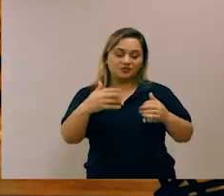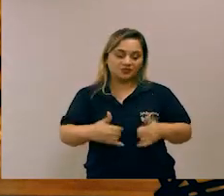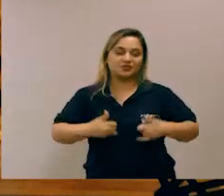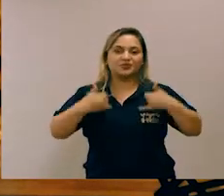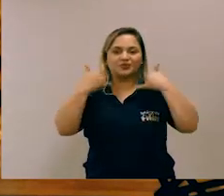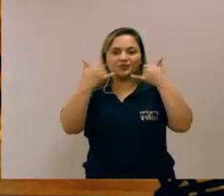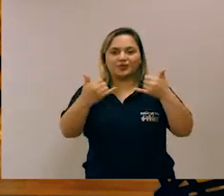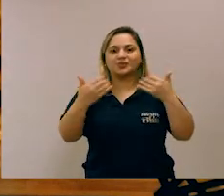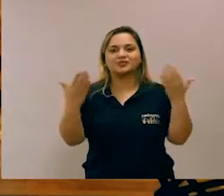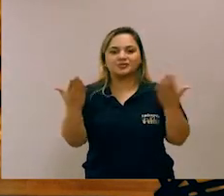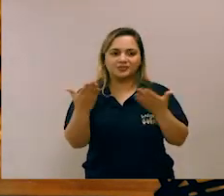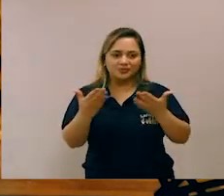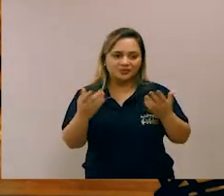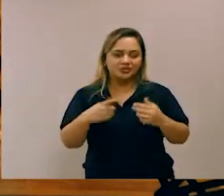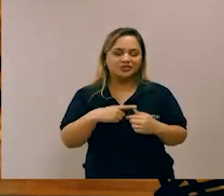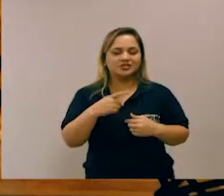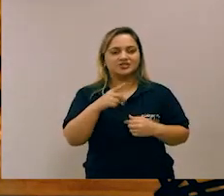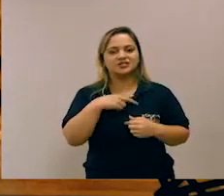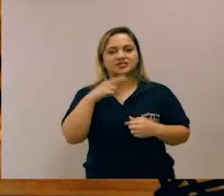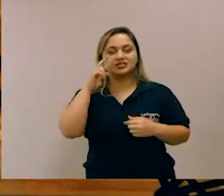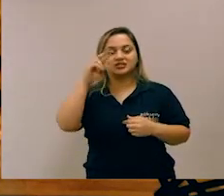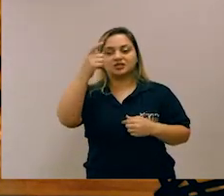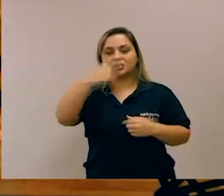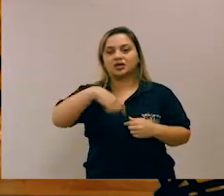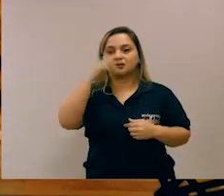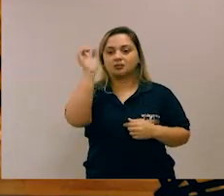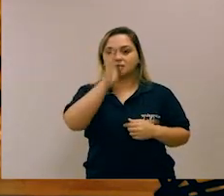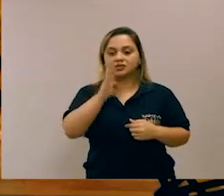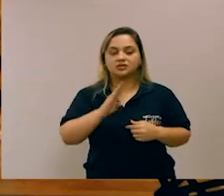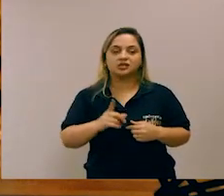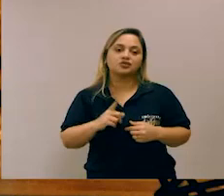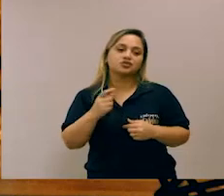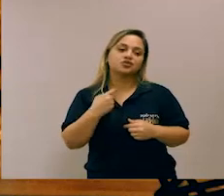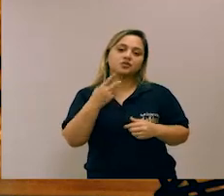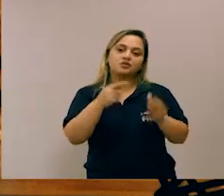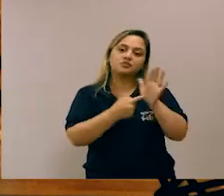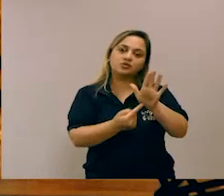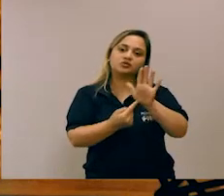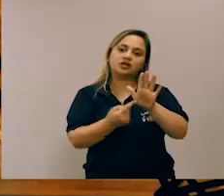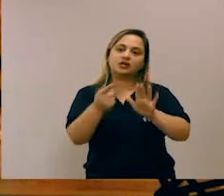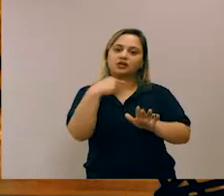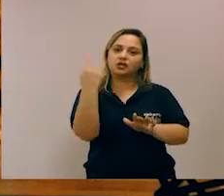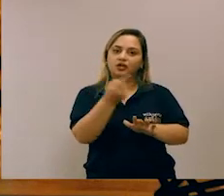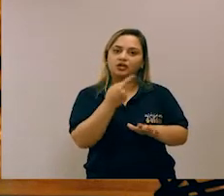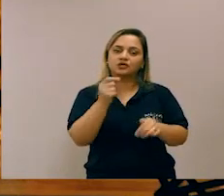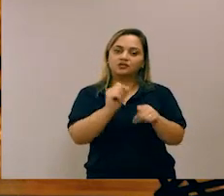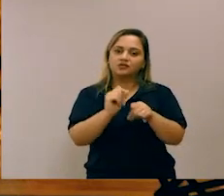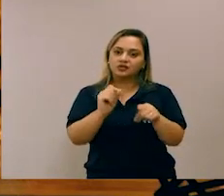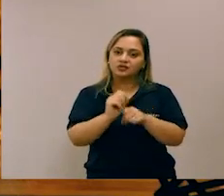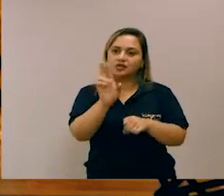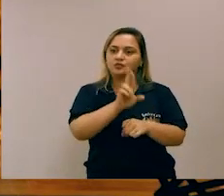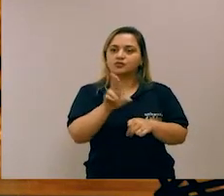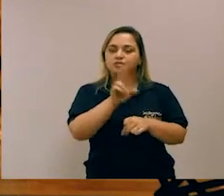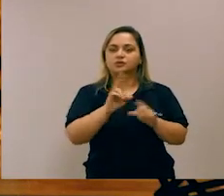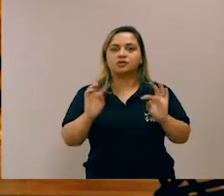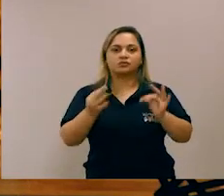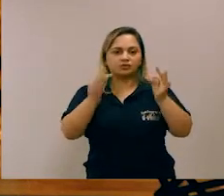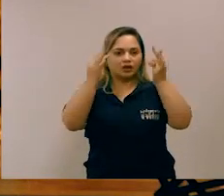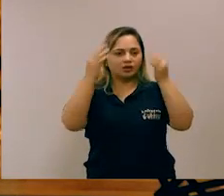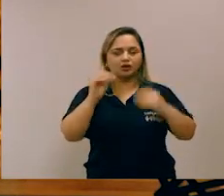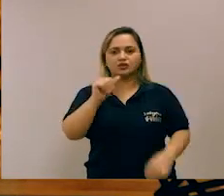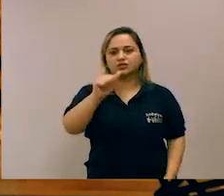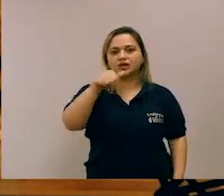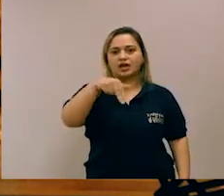Lieutenant and Colonel. The ones who are watching you are certainly more proud to be Brazilian,